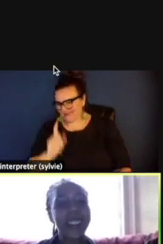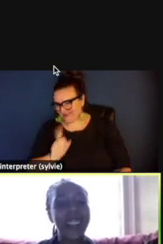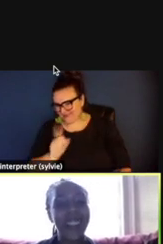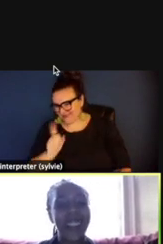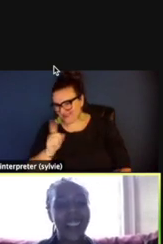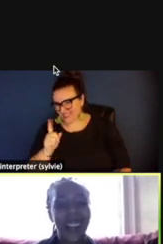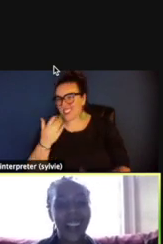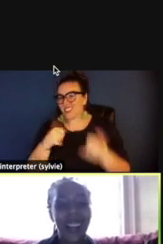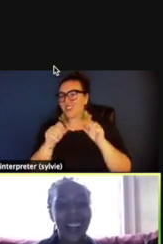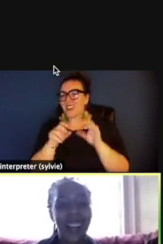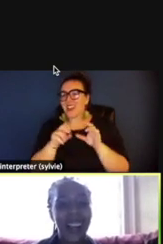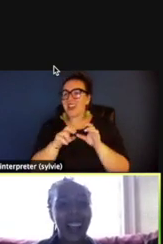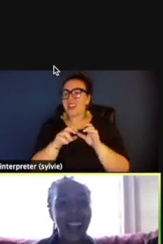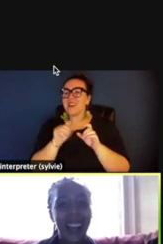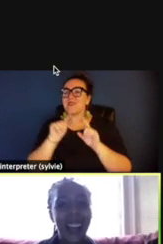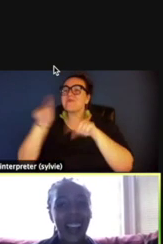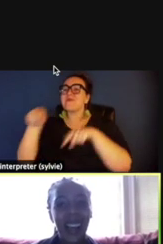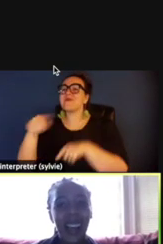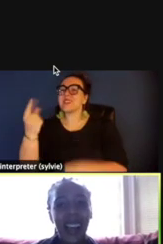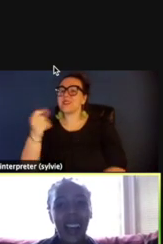else.